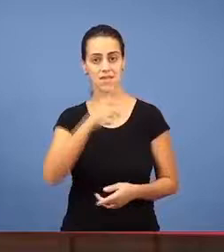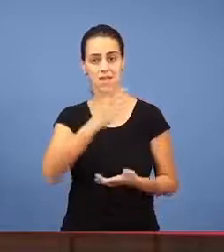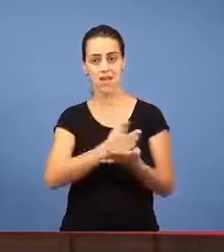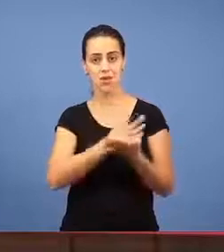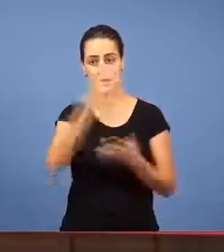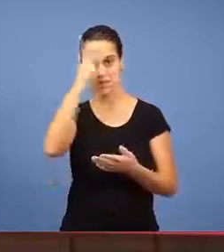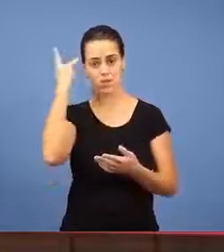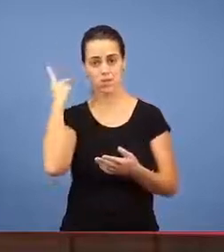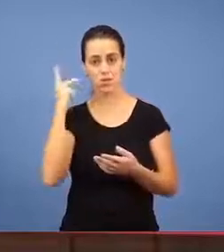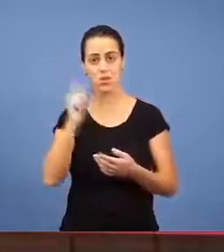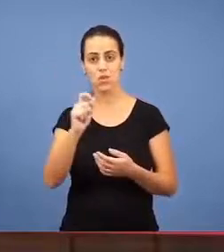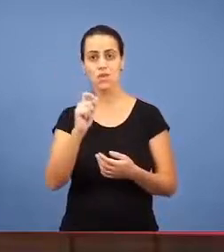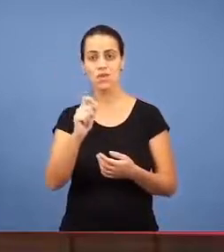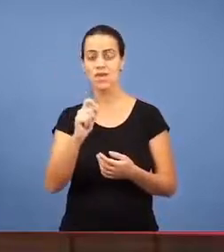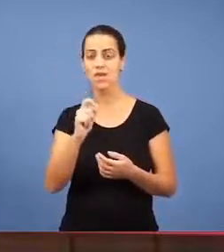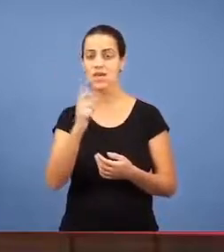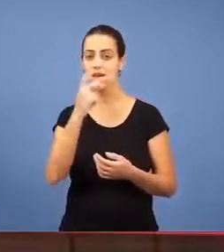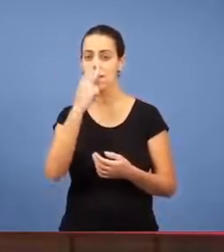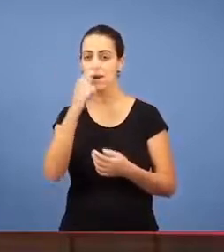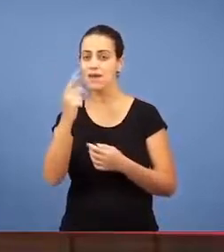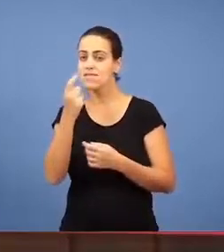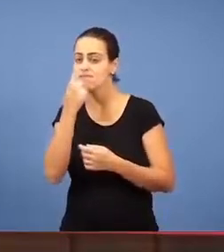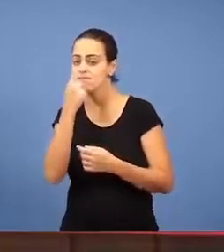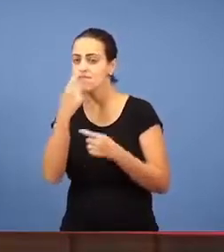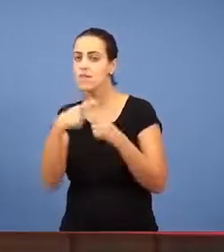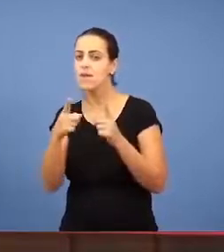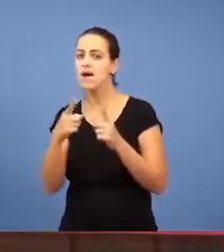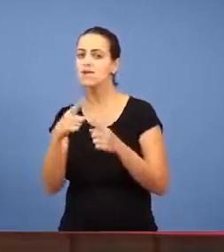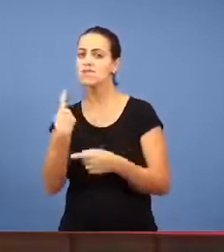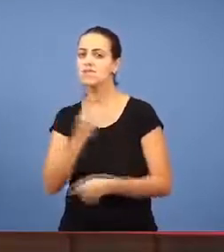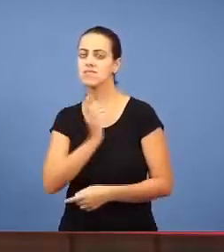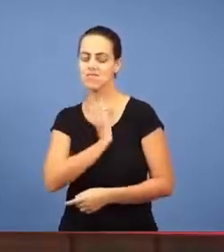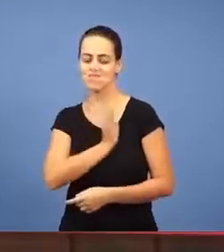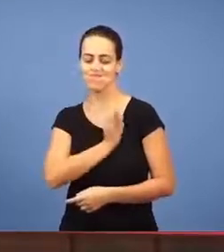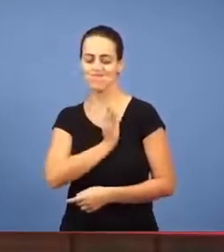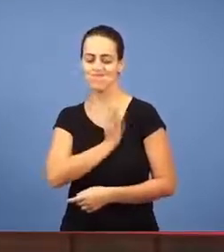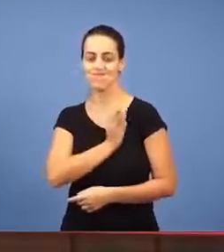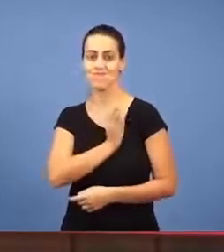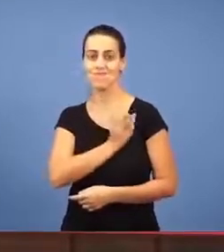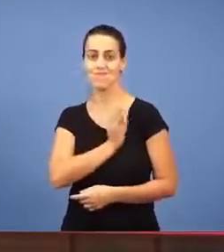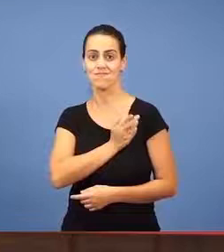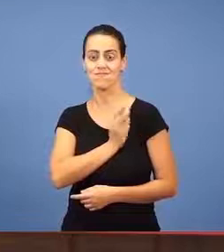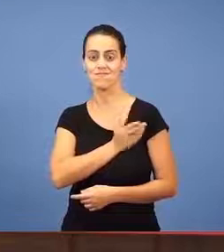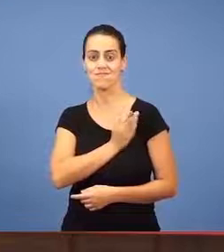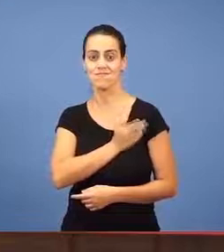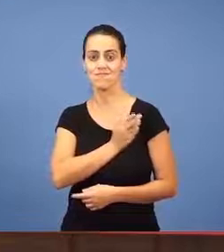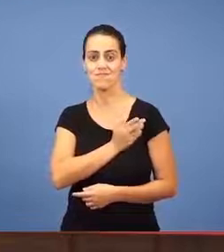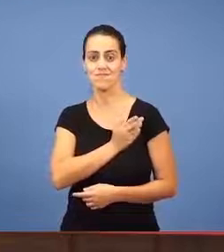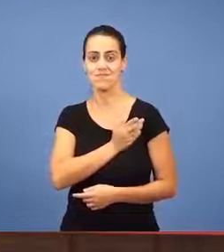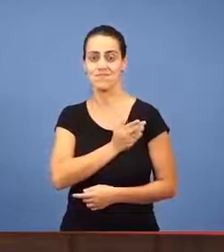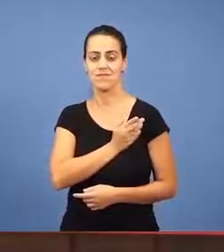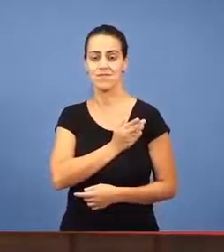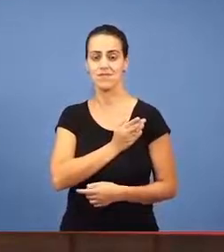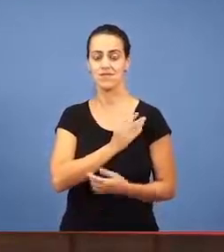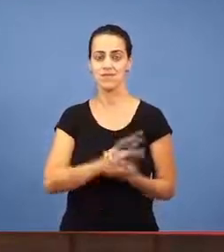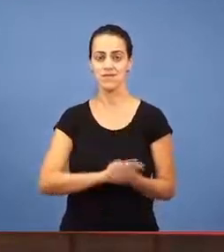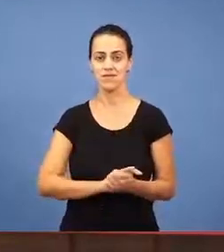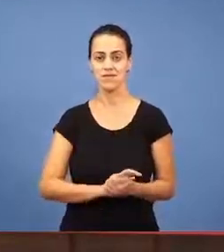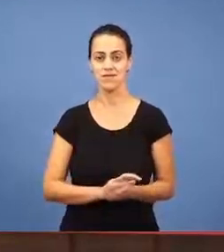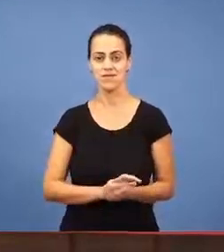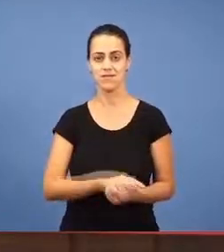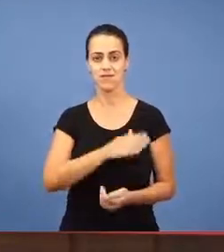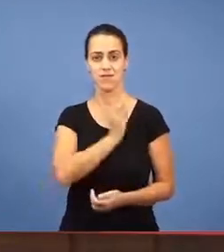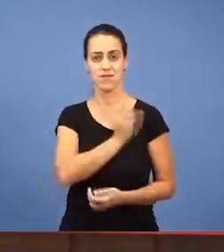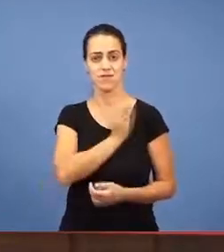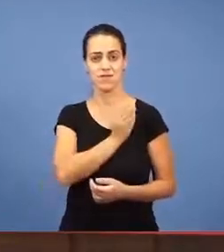close to us, they are not our family members, that we have our hearts attached to them. When we have